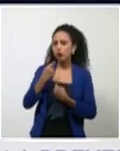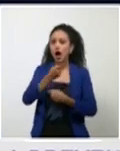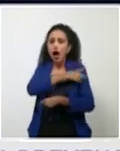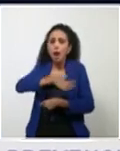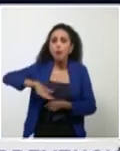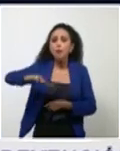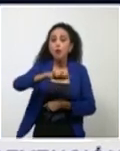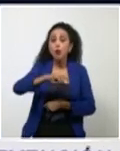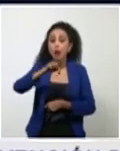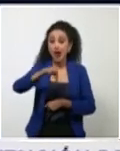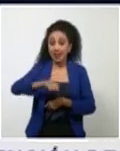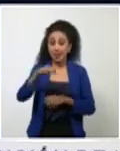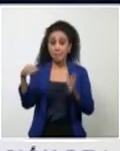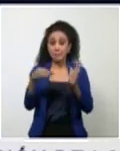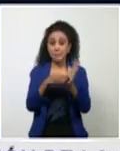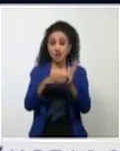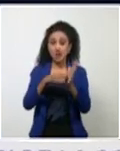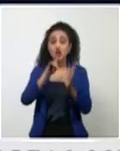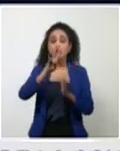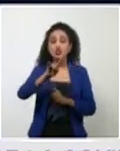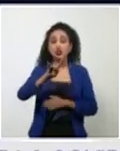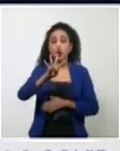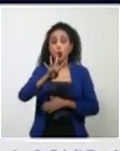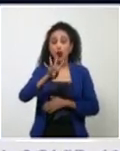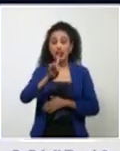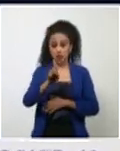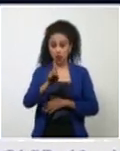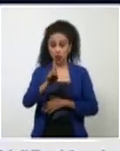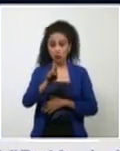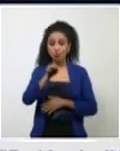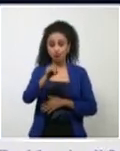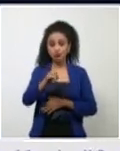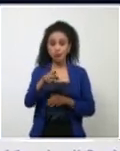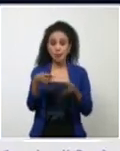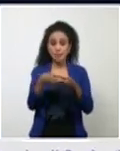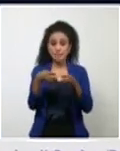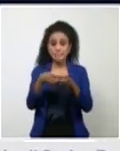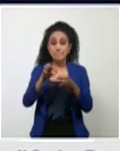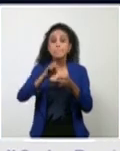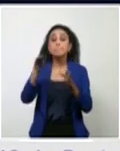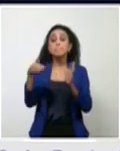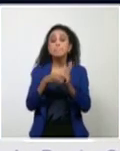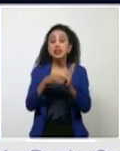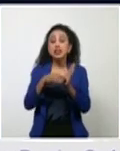clarify, as a result of several questions from the population, let me clarify that these